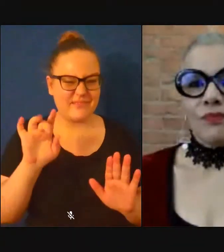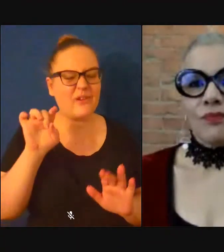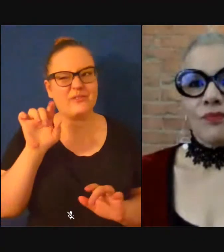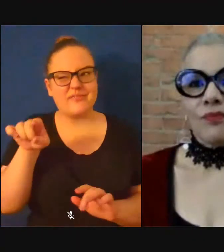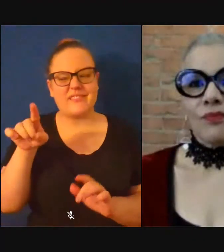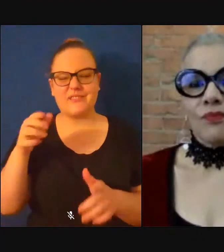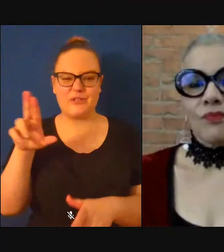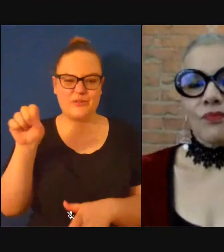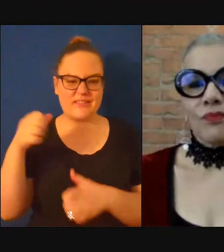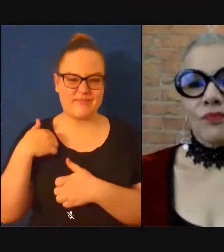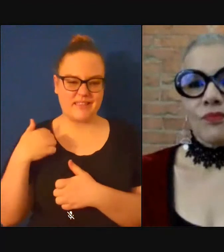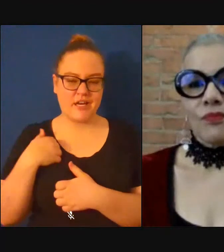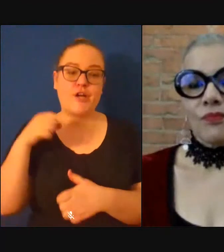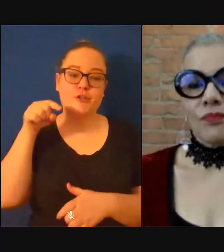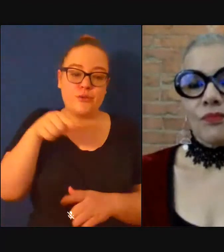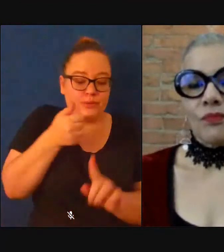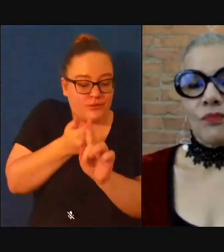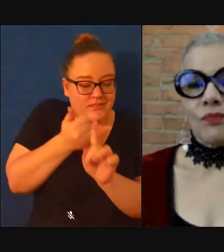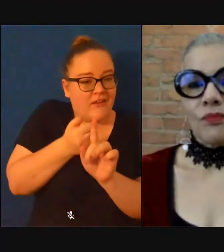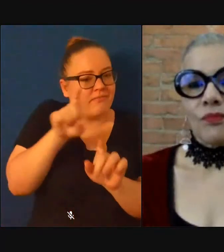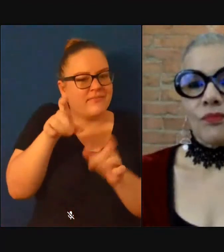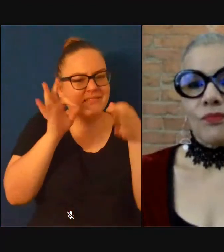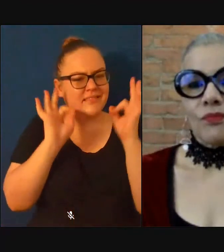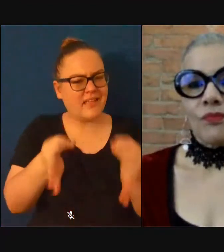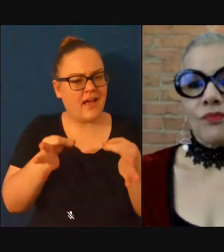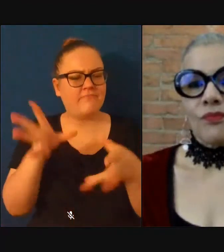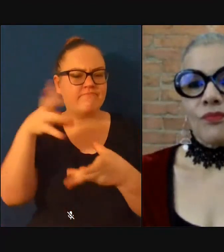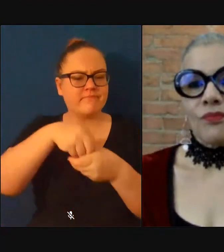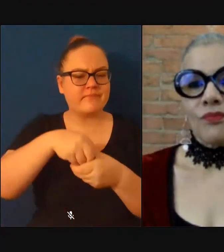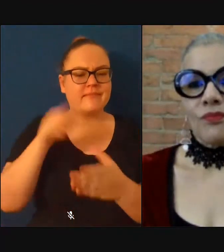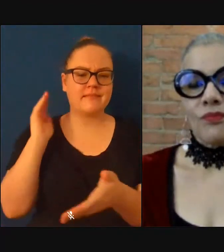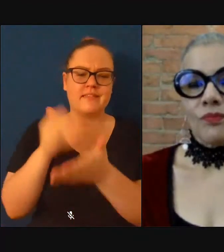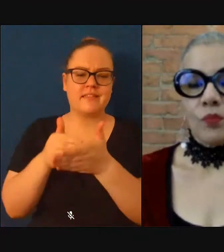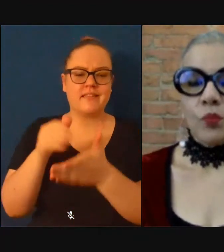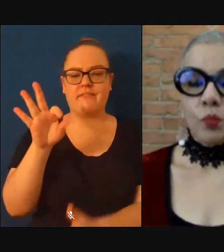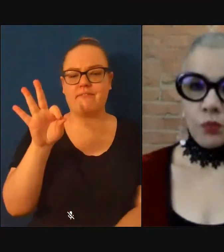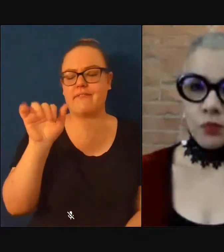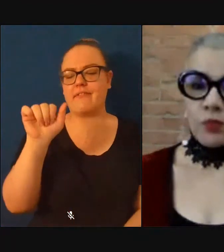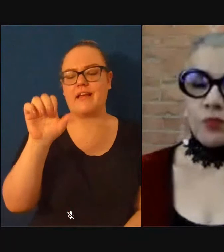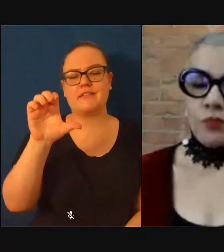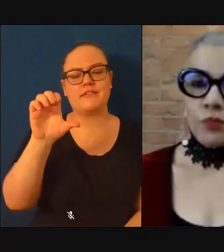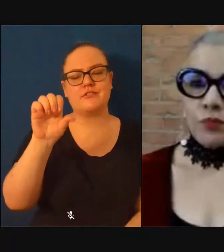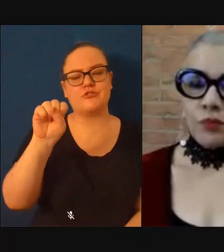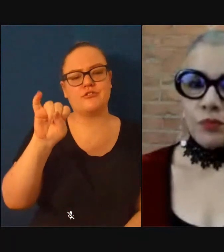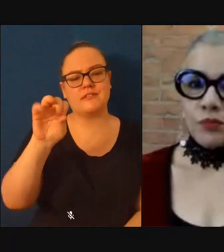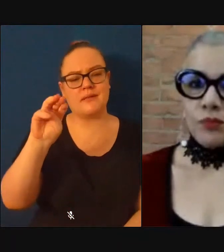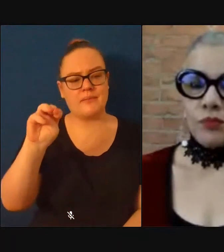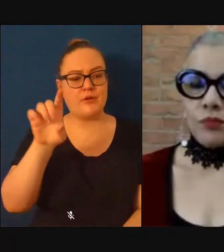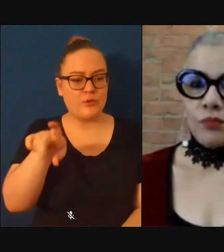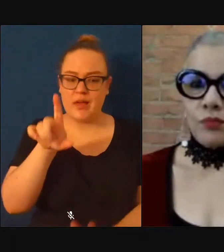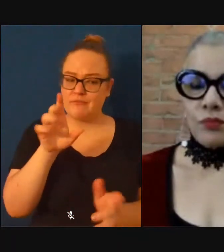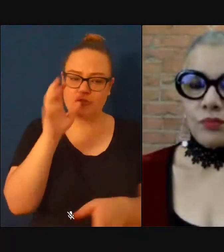to protect your community. You have to decide to put your skin on the line. But that's what history demands of us at this moment. So start